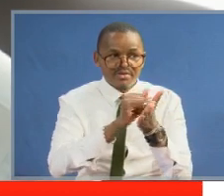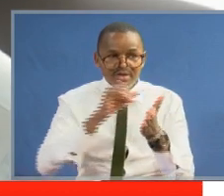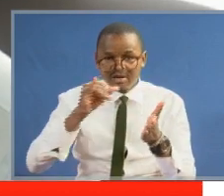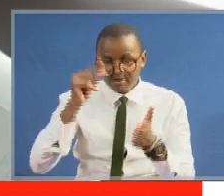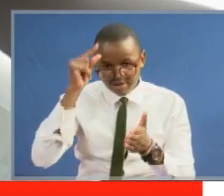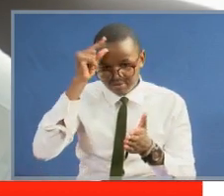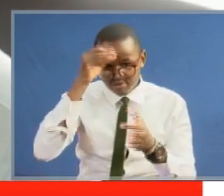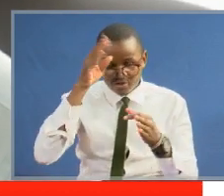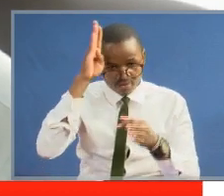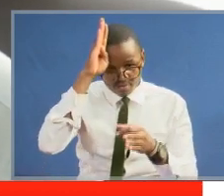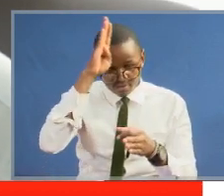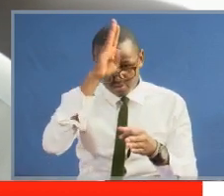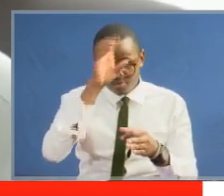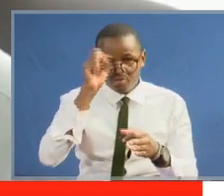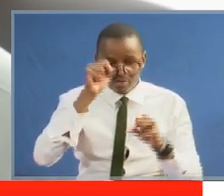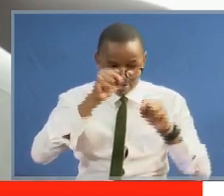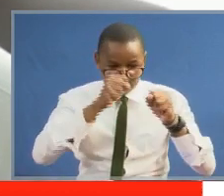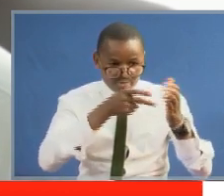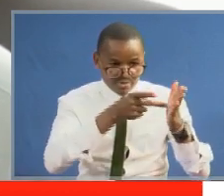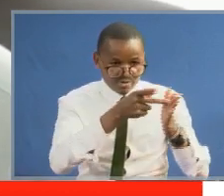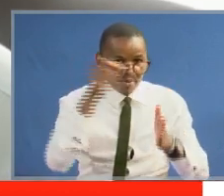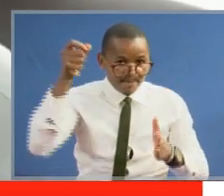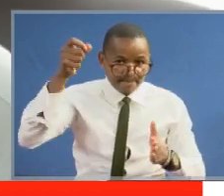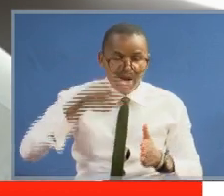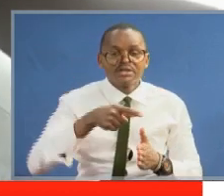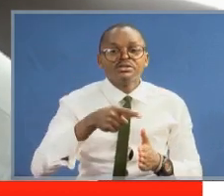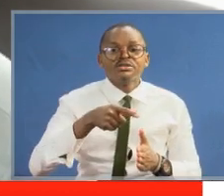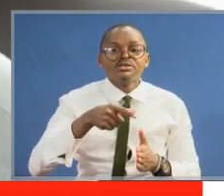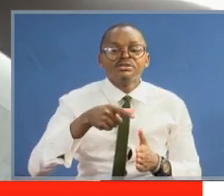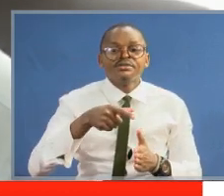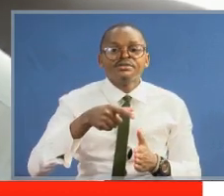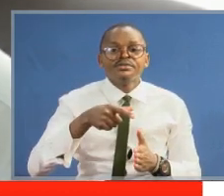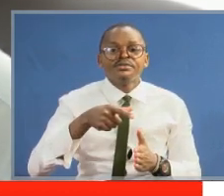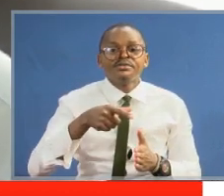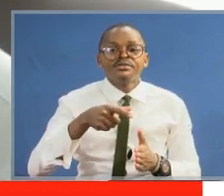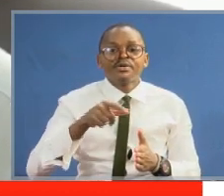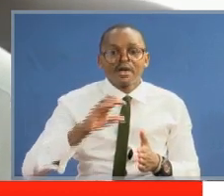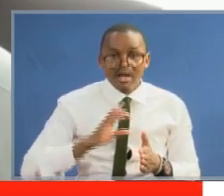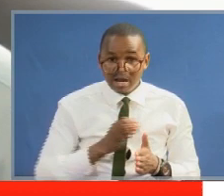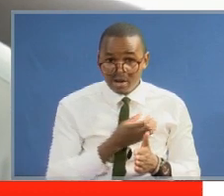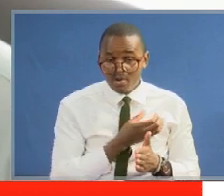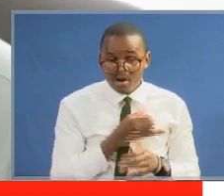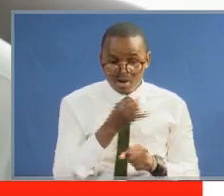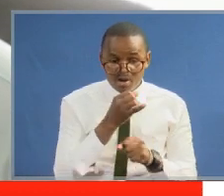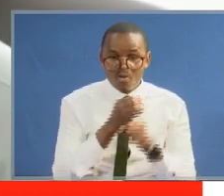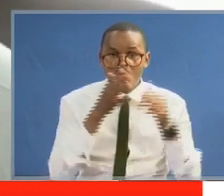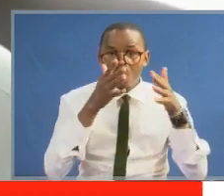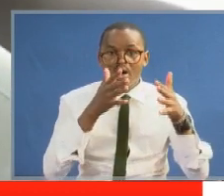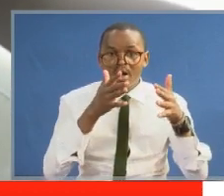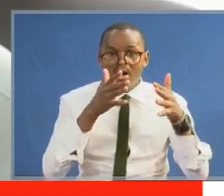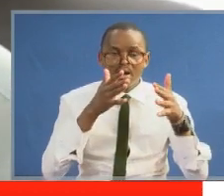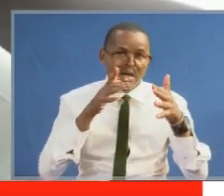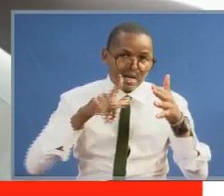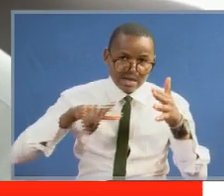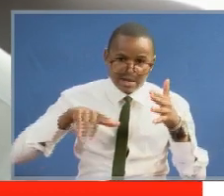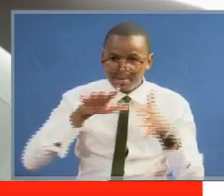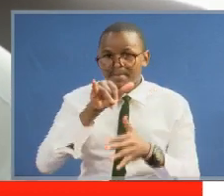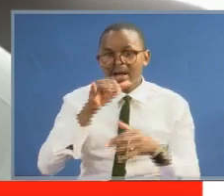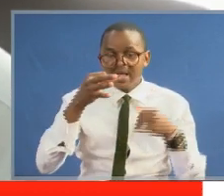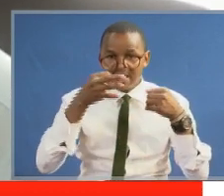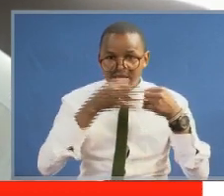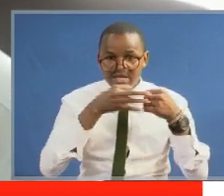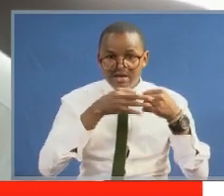of Bungoma was able to pay the salaries to our employees latest by